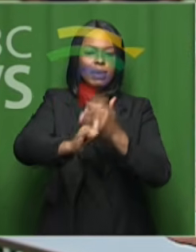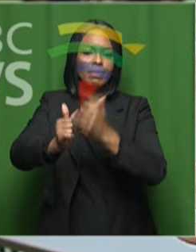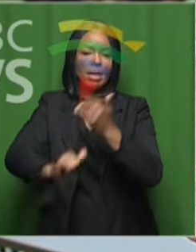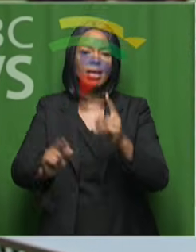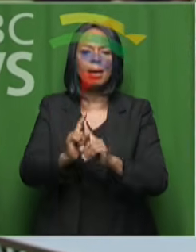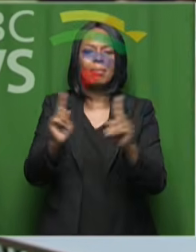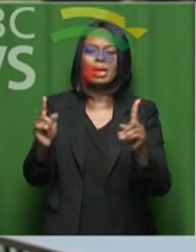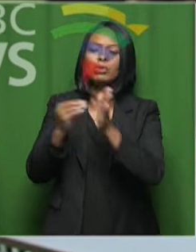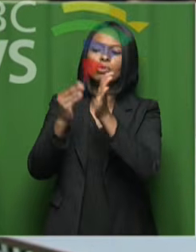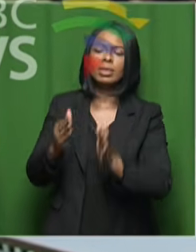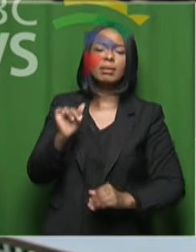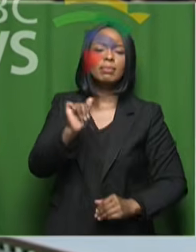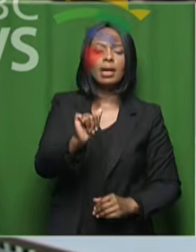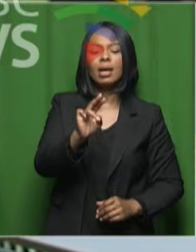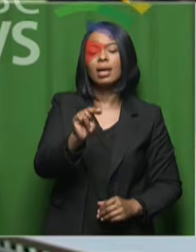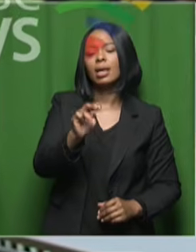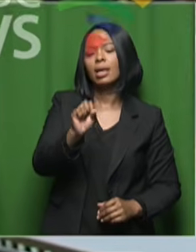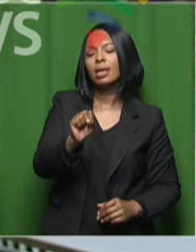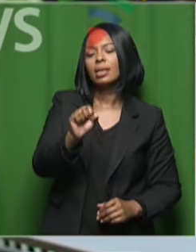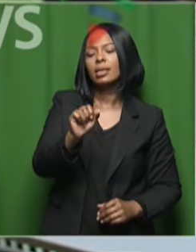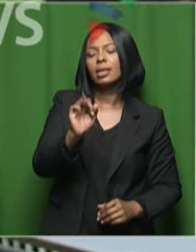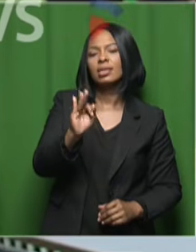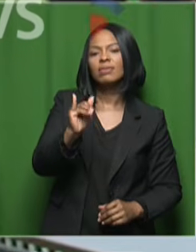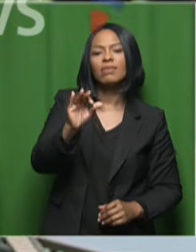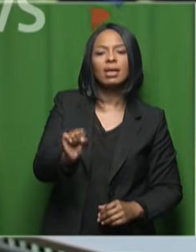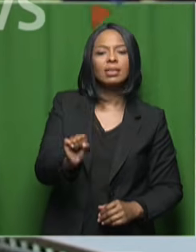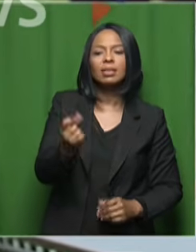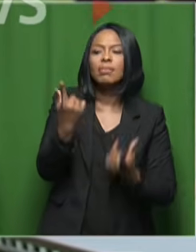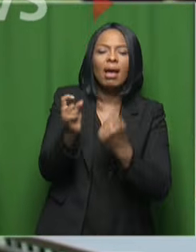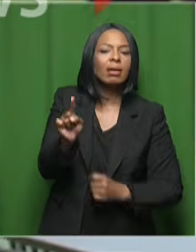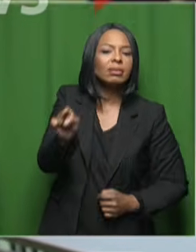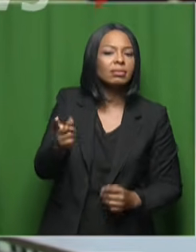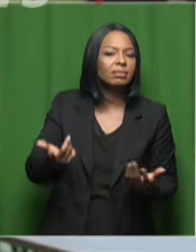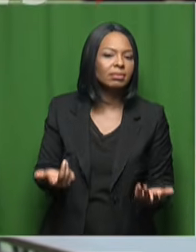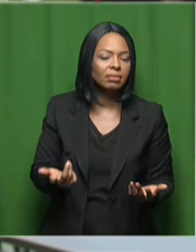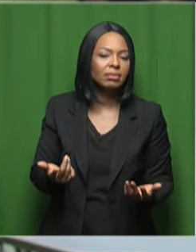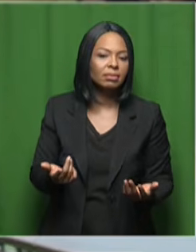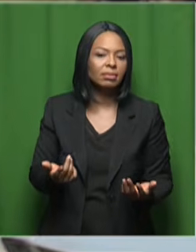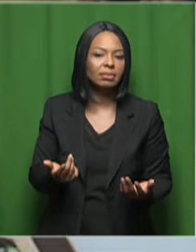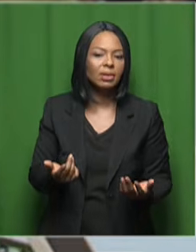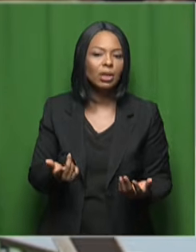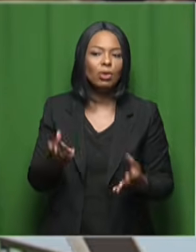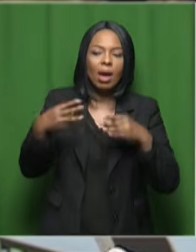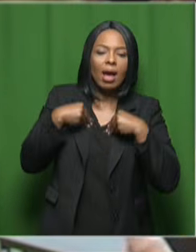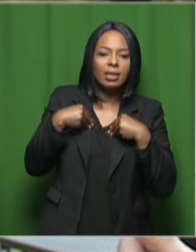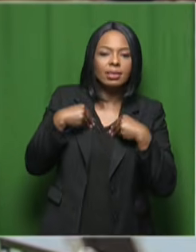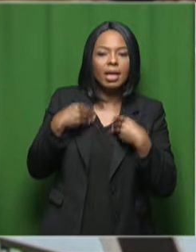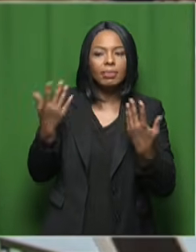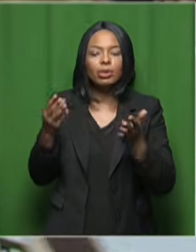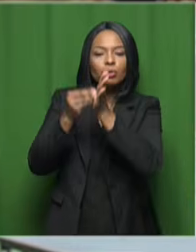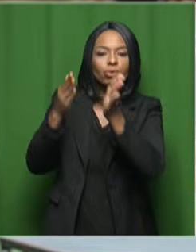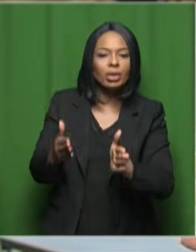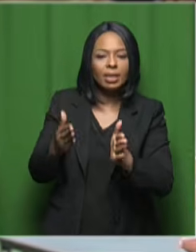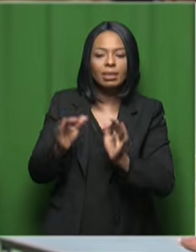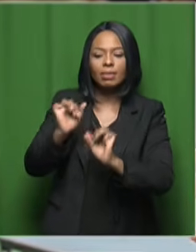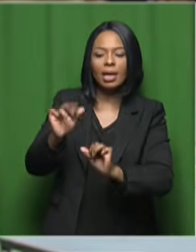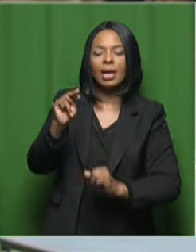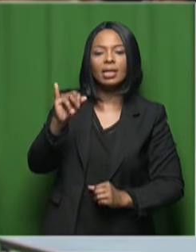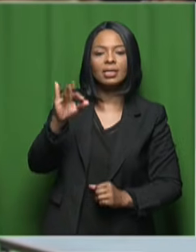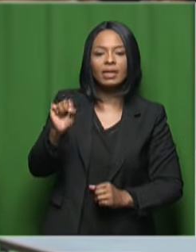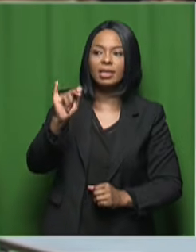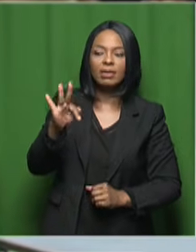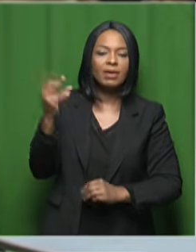about your NSFAS students? Now, do you have a certain obligation to accept X amount of NSFAS students? How does that